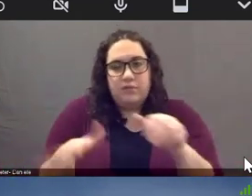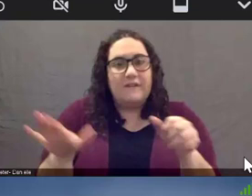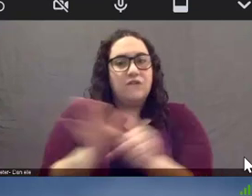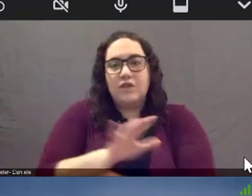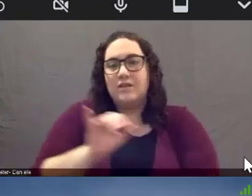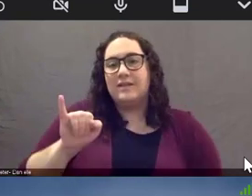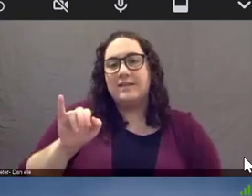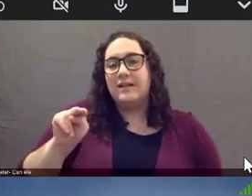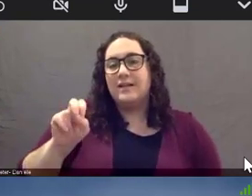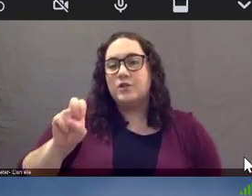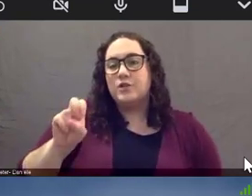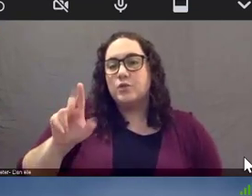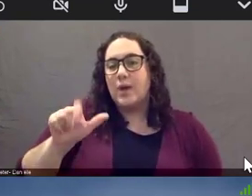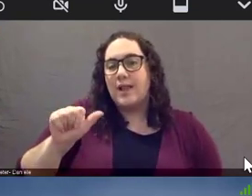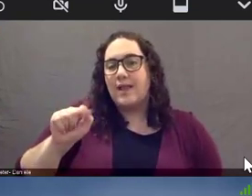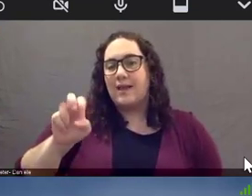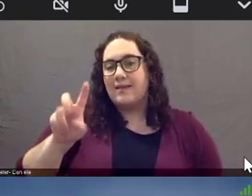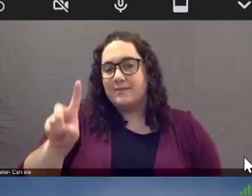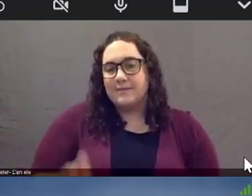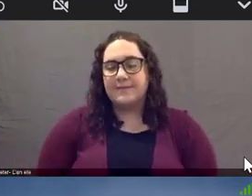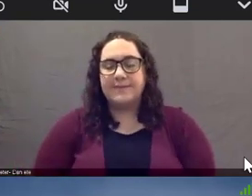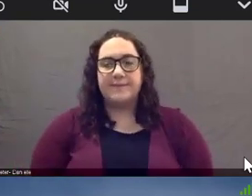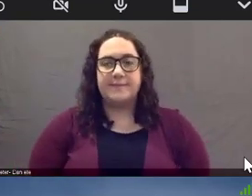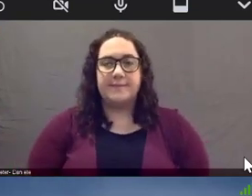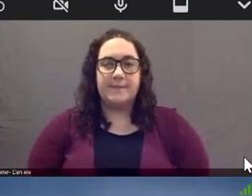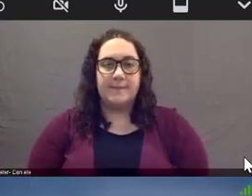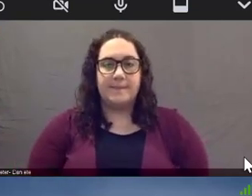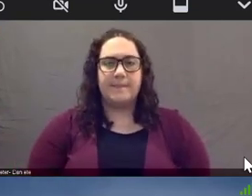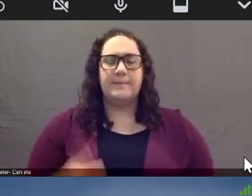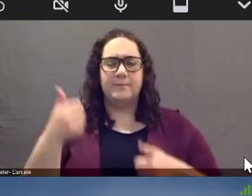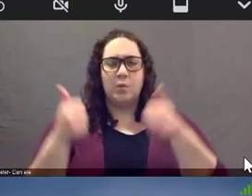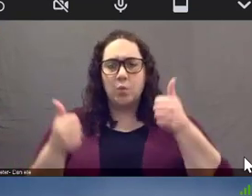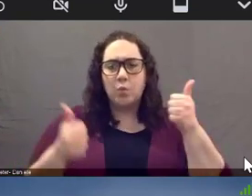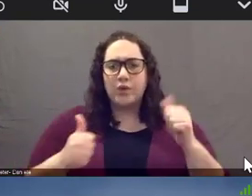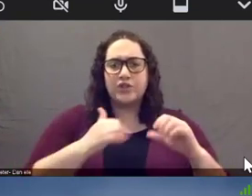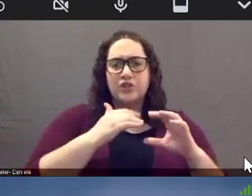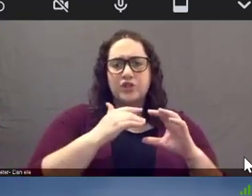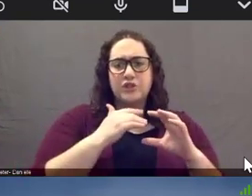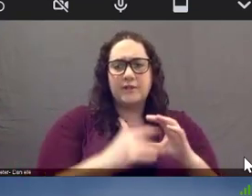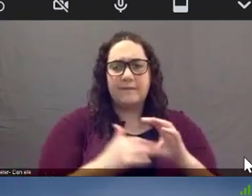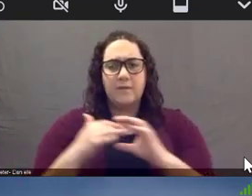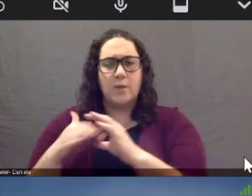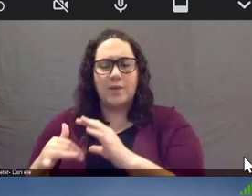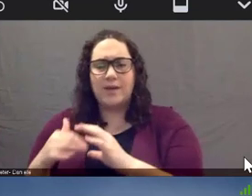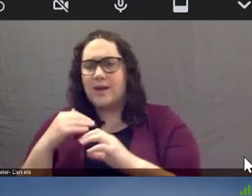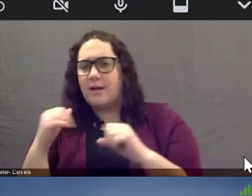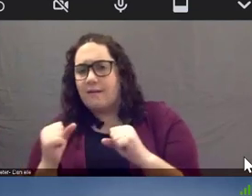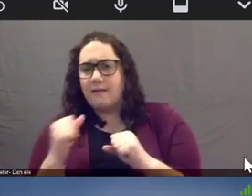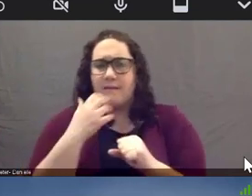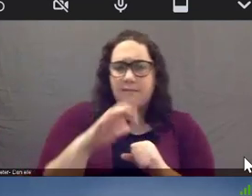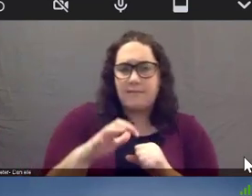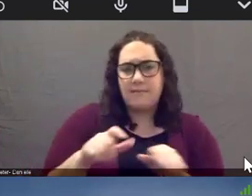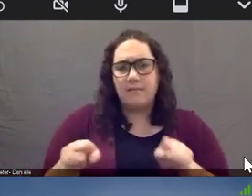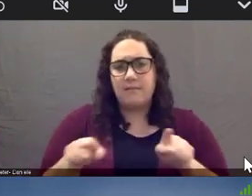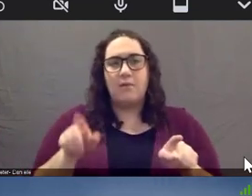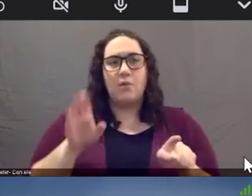so does the cold fluid. Which fluid will experience the largest change in temperature from the inlet to the